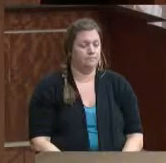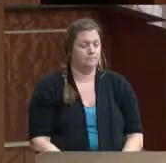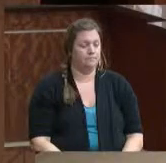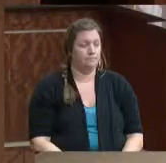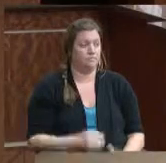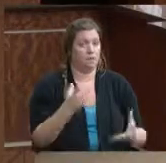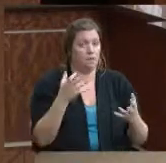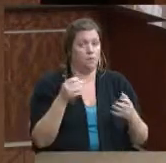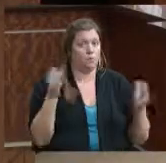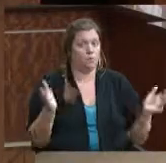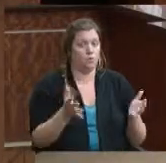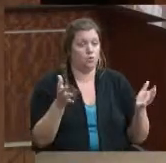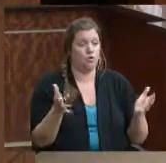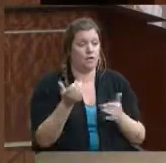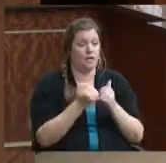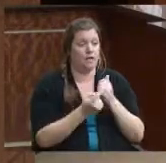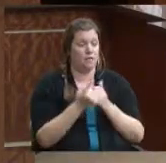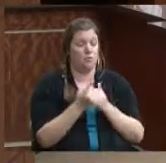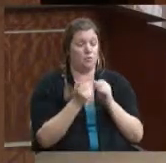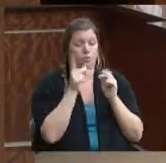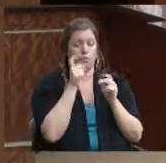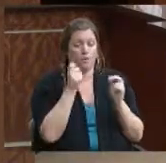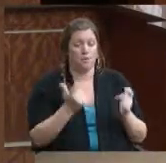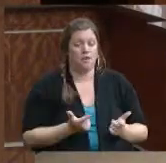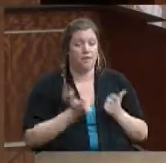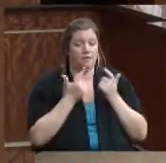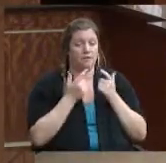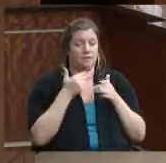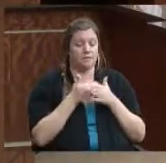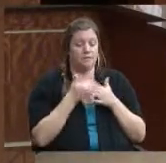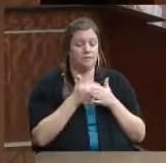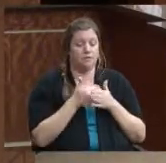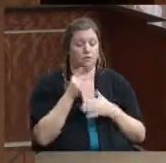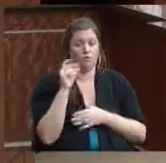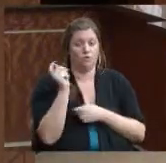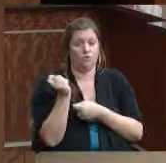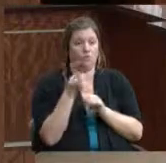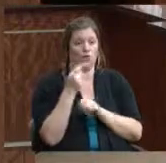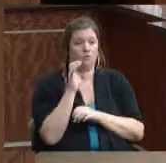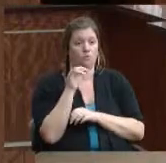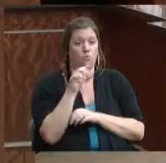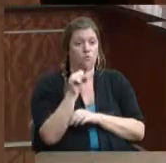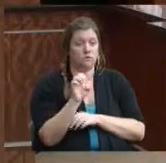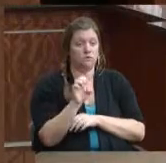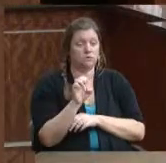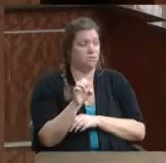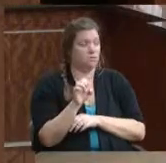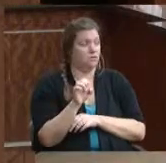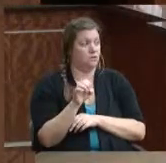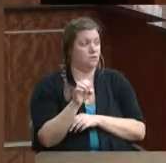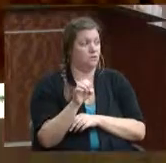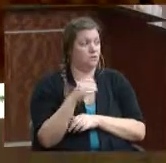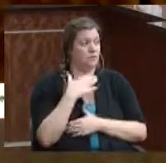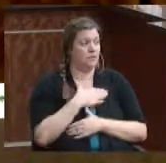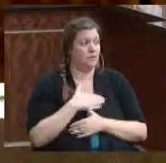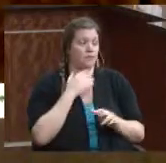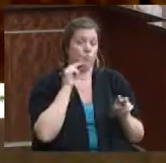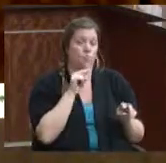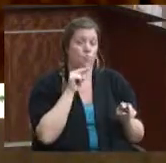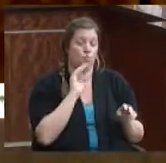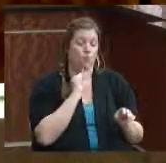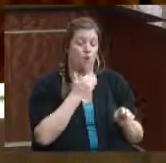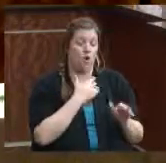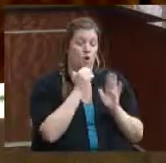want to encourage every resident who is here tonight and your neighbors to watch